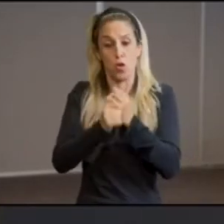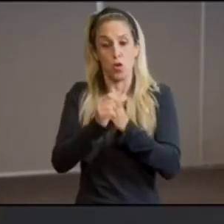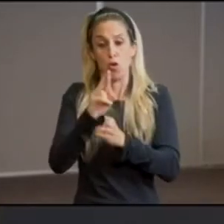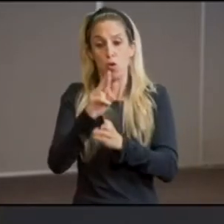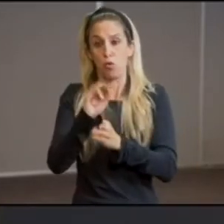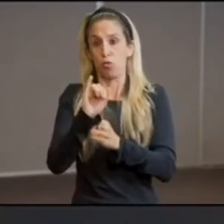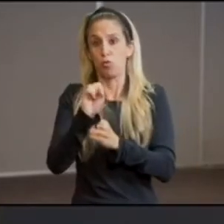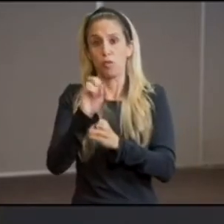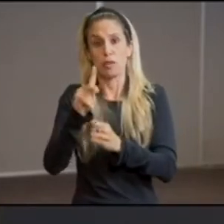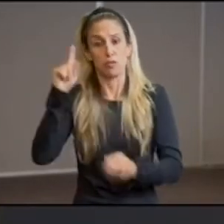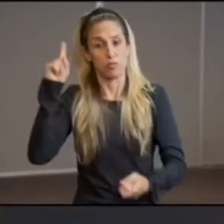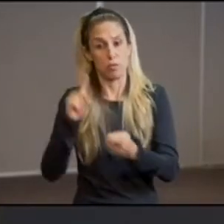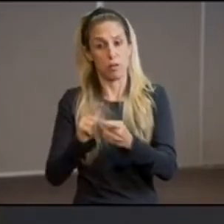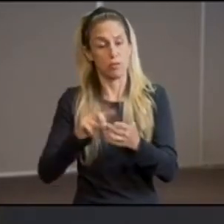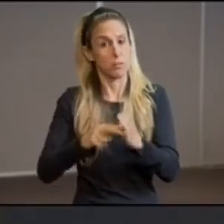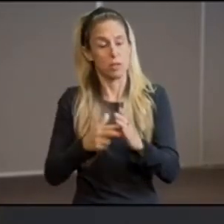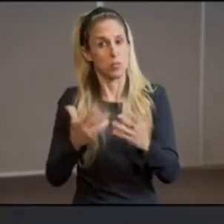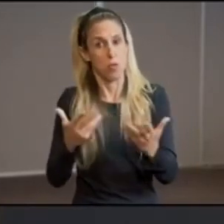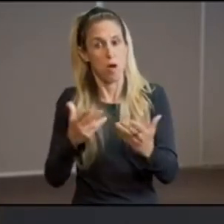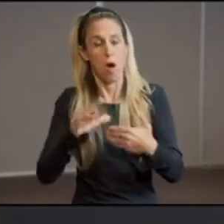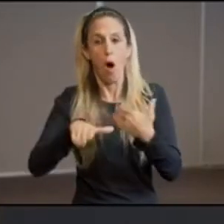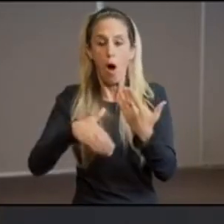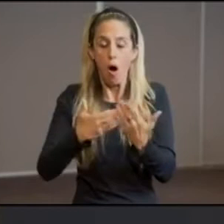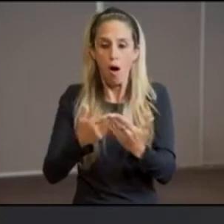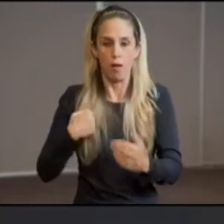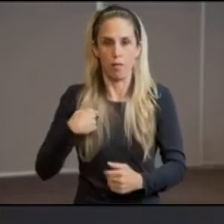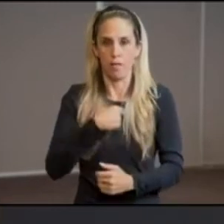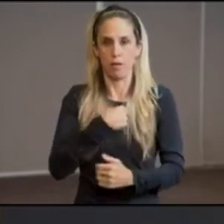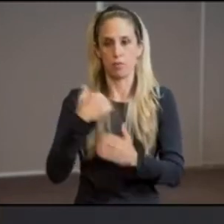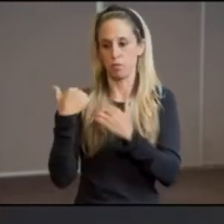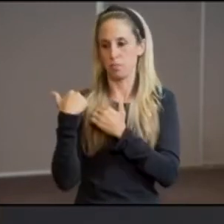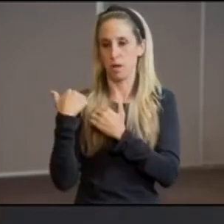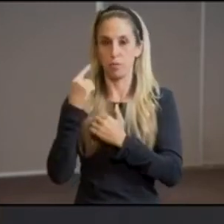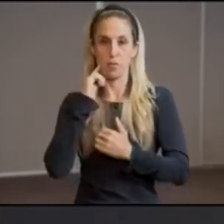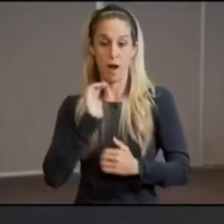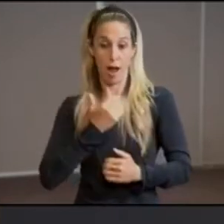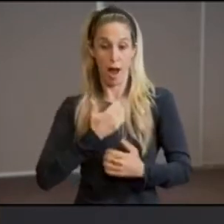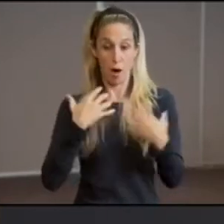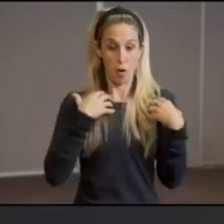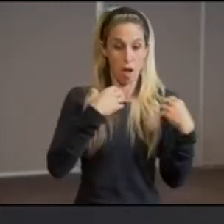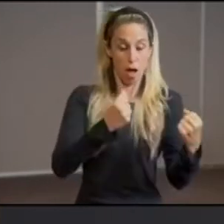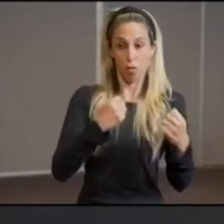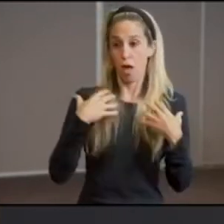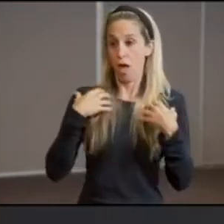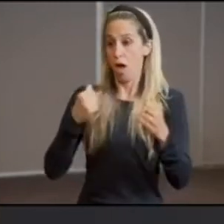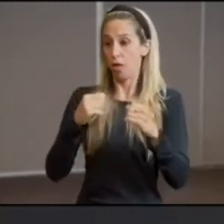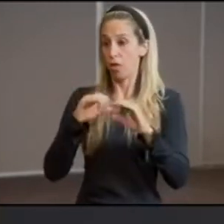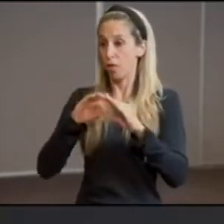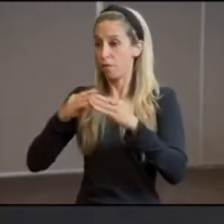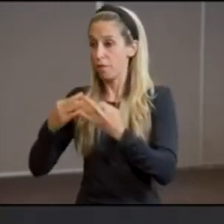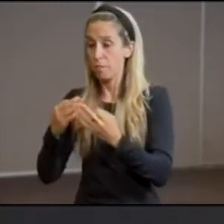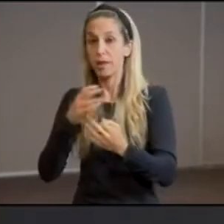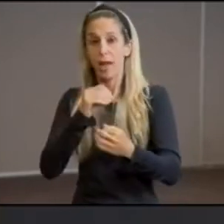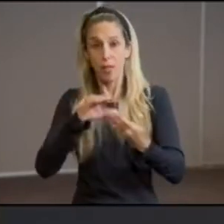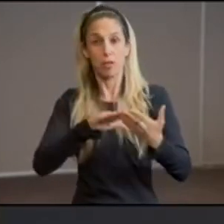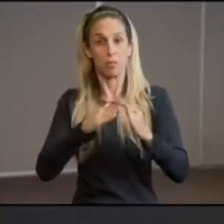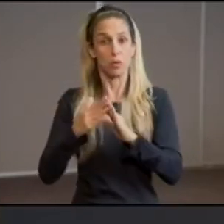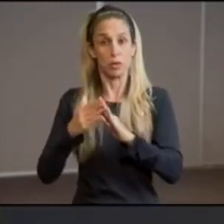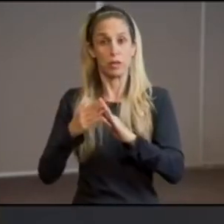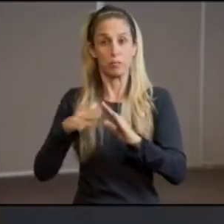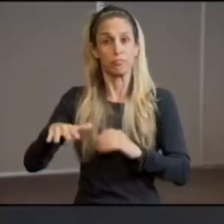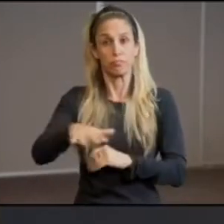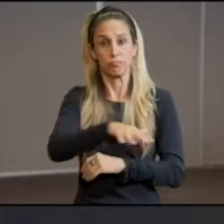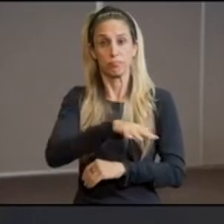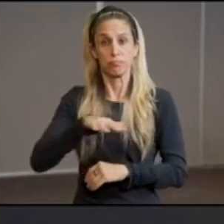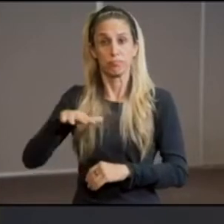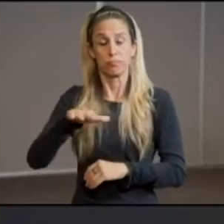means is that all of us are responsible for our health, the health of our families, and even the health of our community.